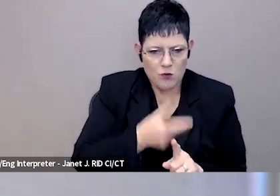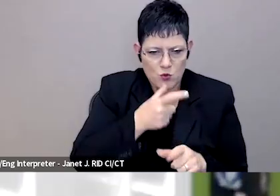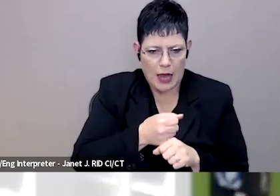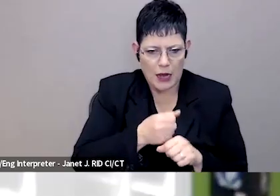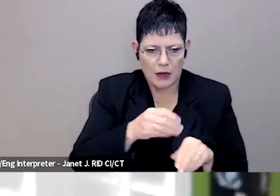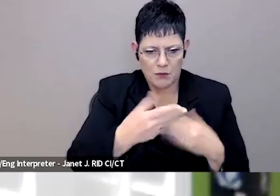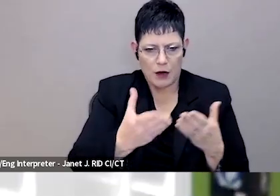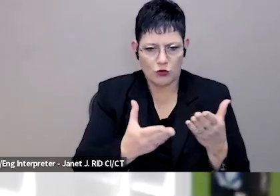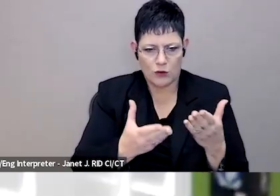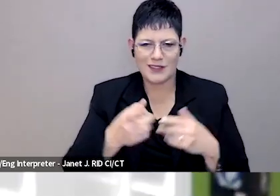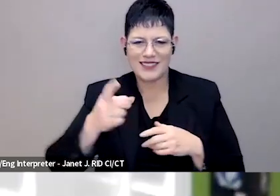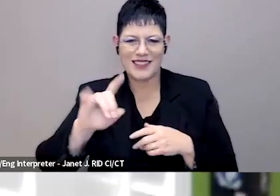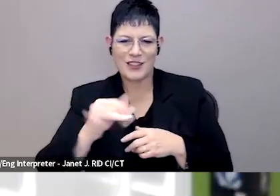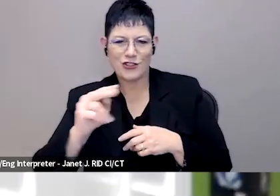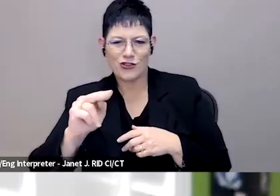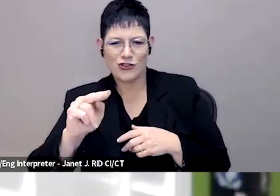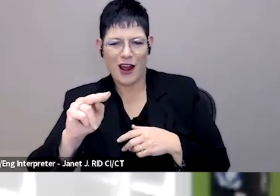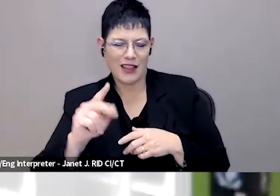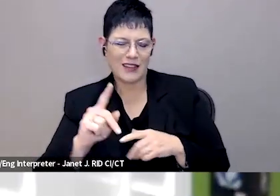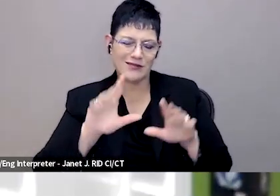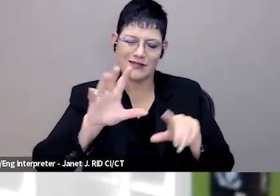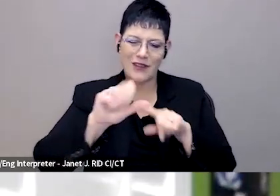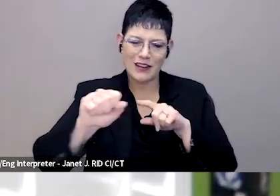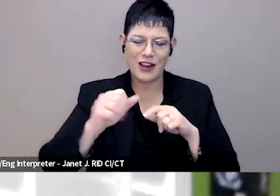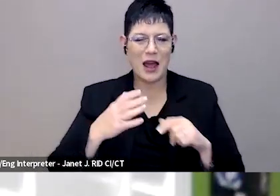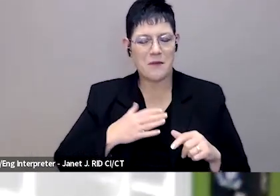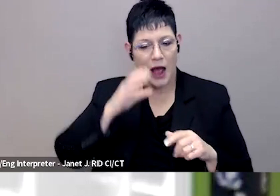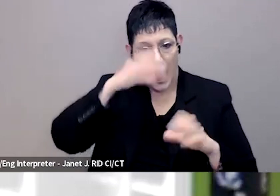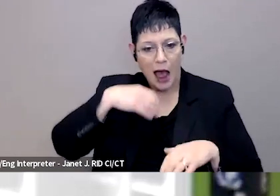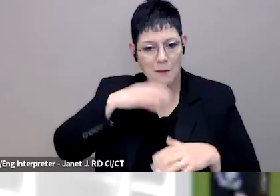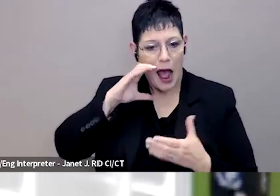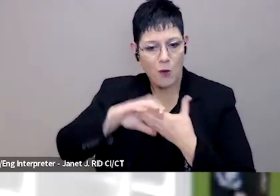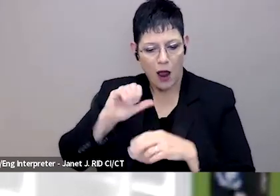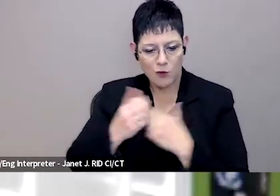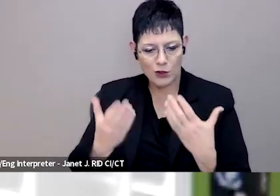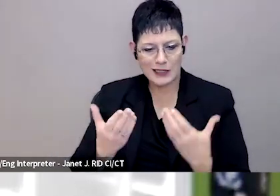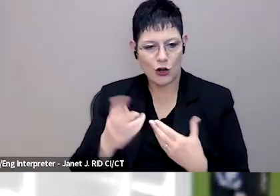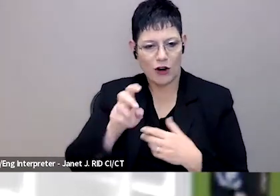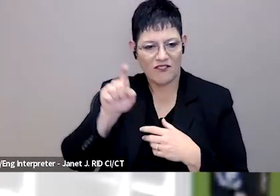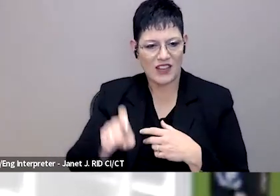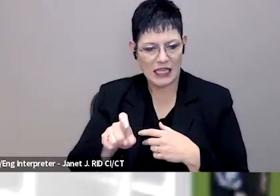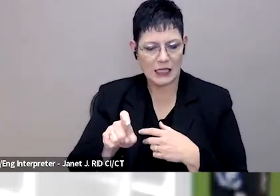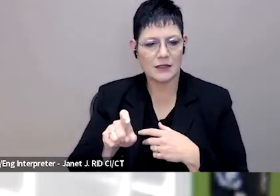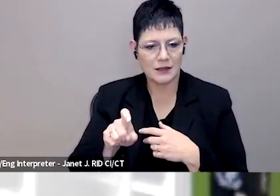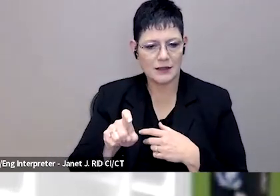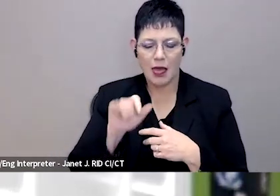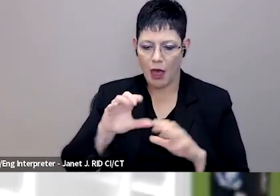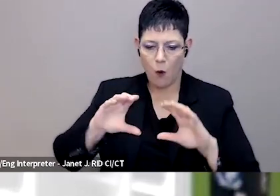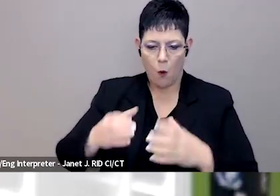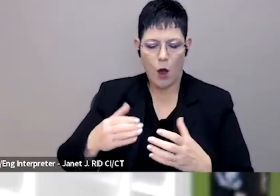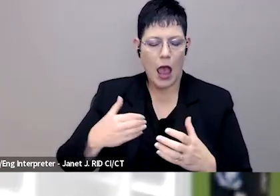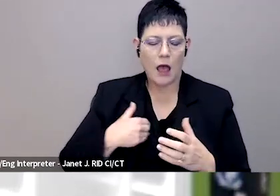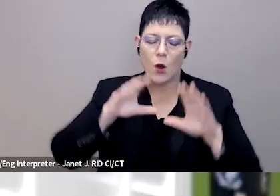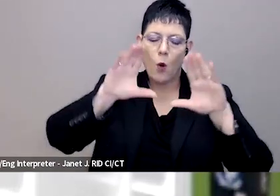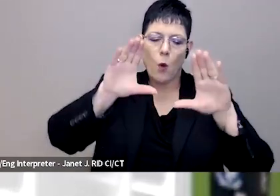Yeah, that's fantastic. Just coincidentally, my wife works here in Phoenix with an organization that has a phenomenal